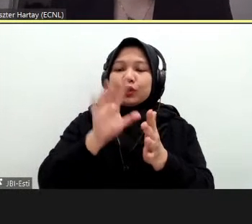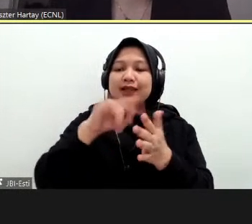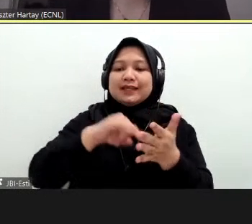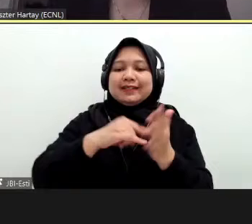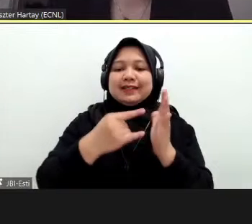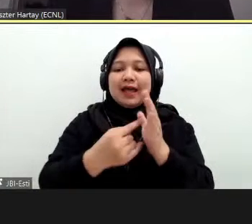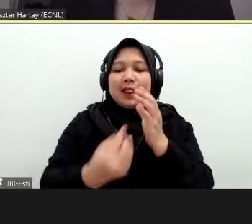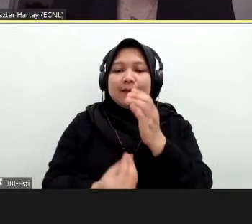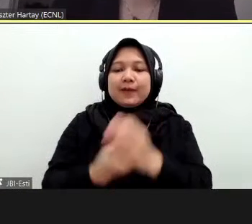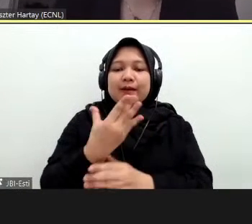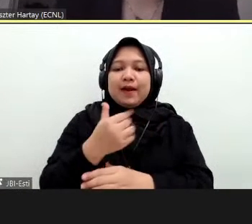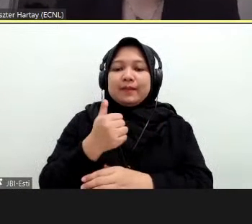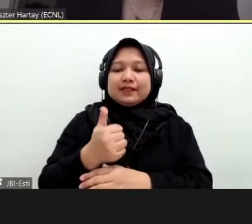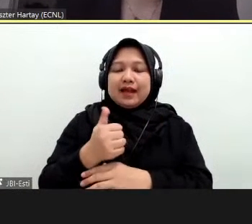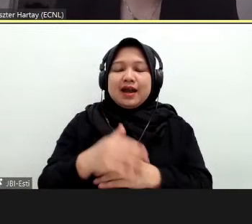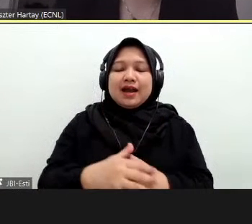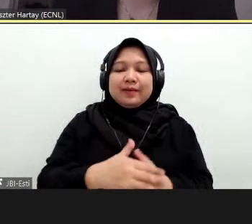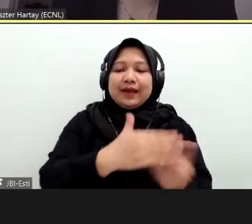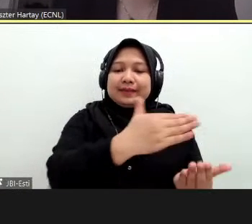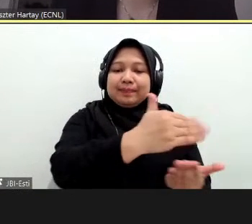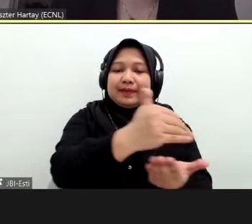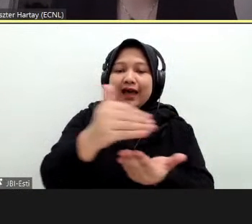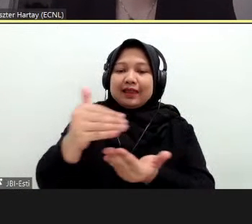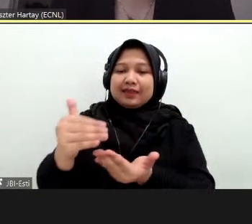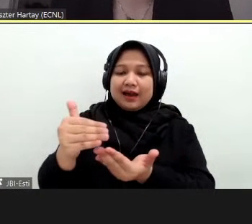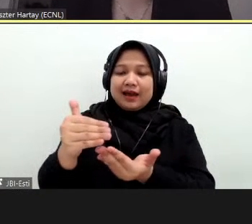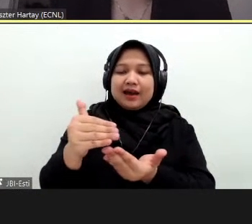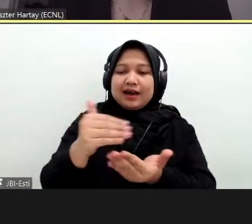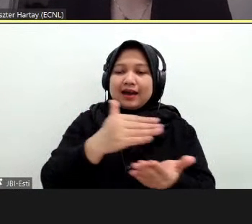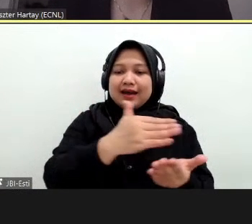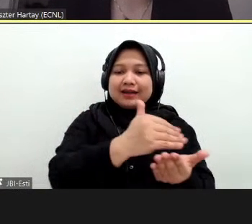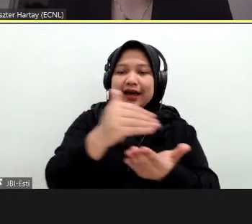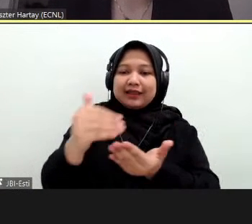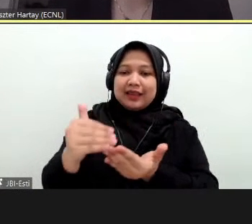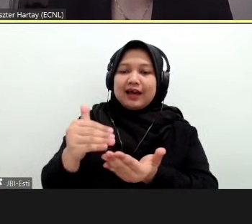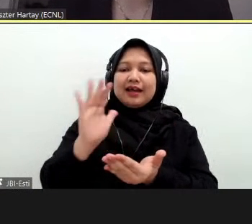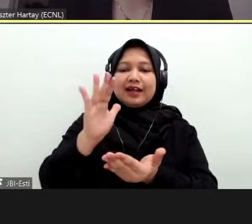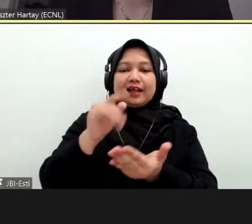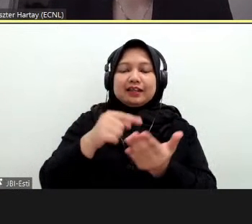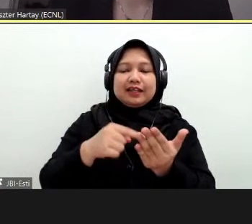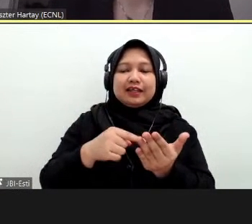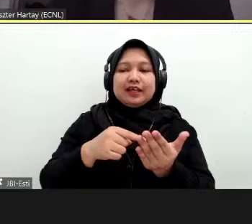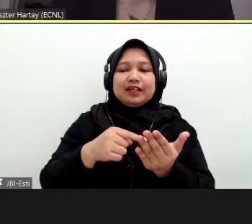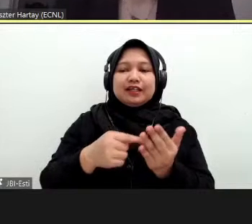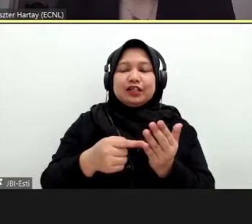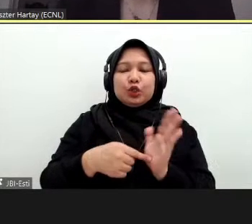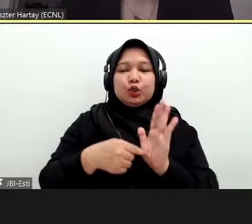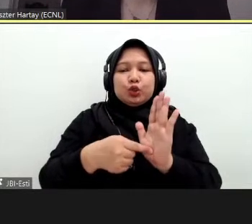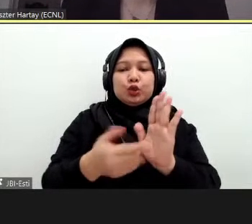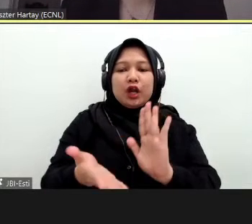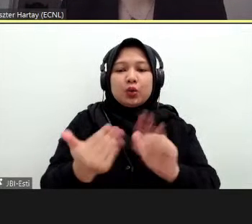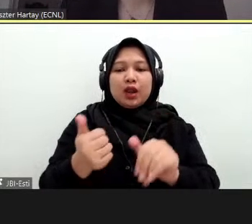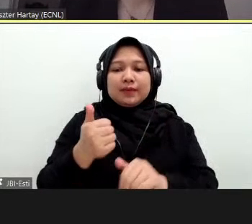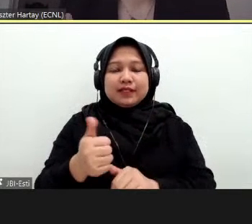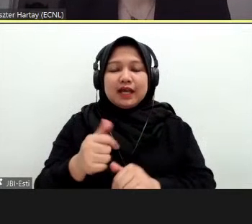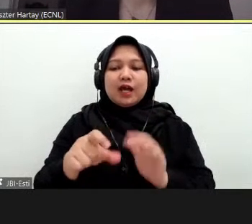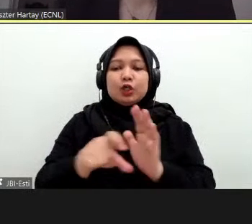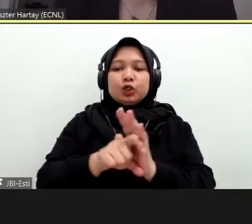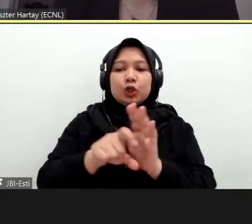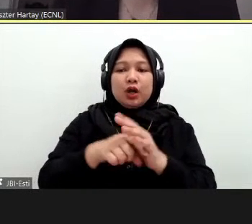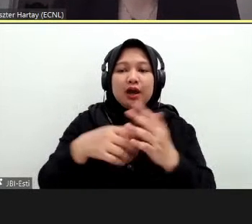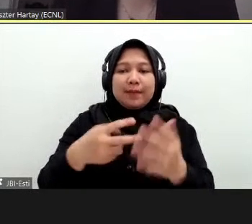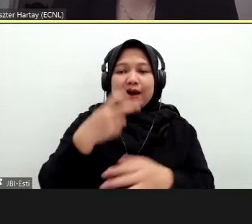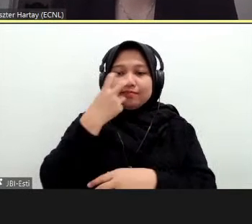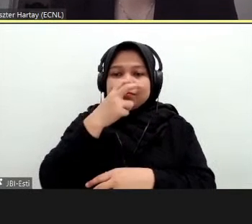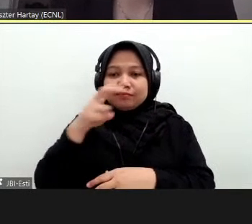for example, data collected by the police through the COVID contact tracing app. During COVID, we have